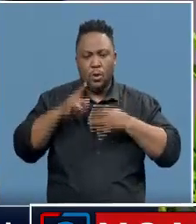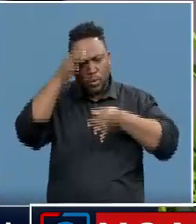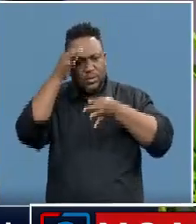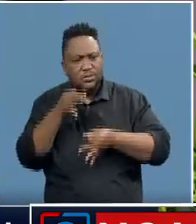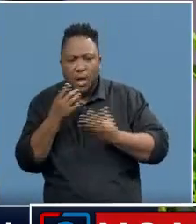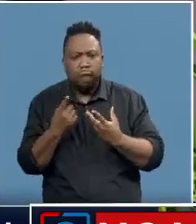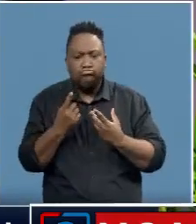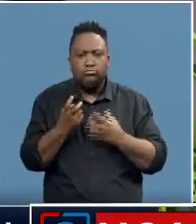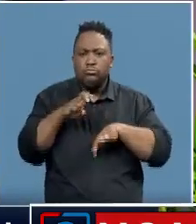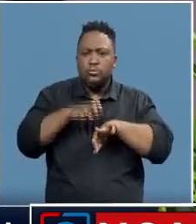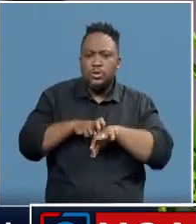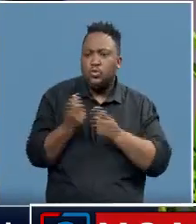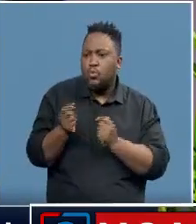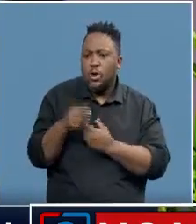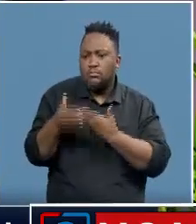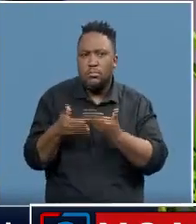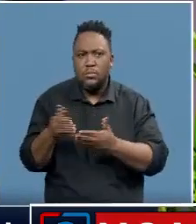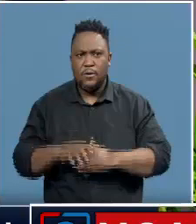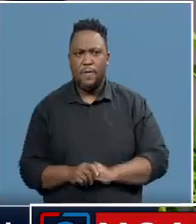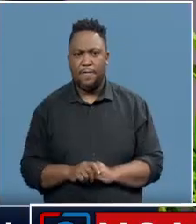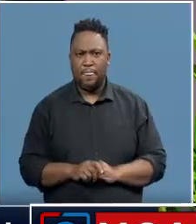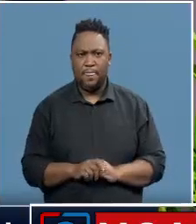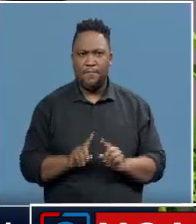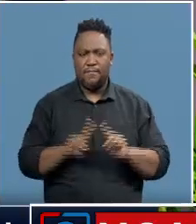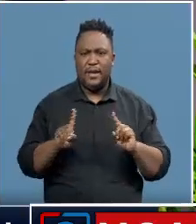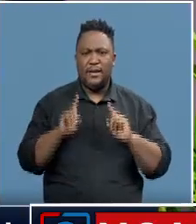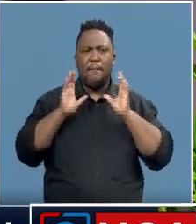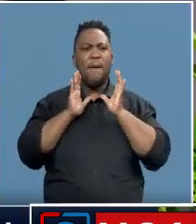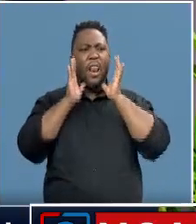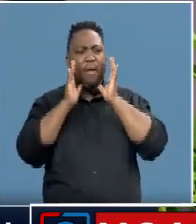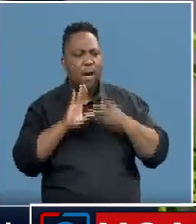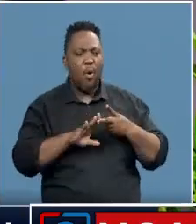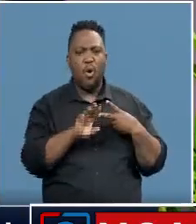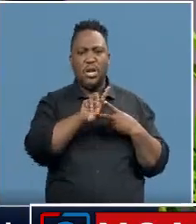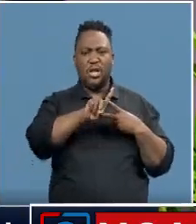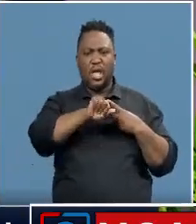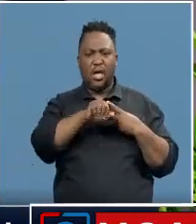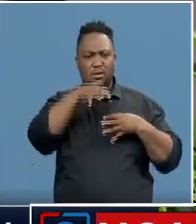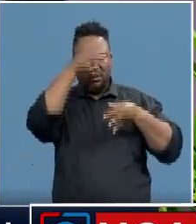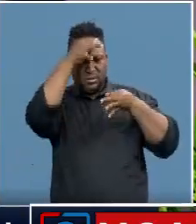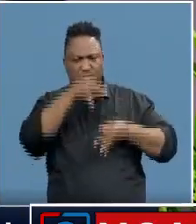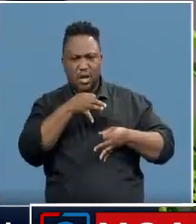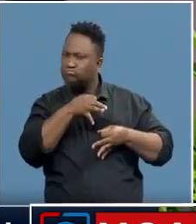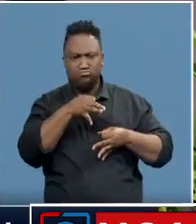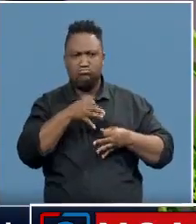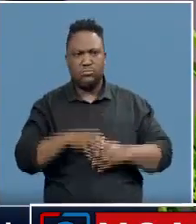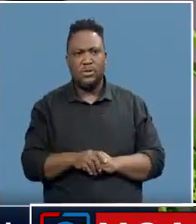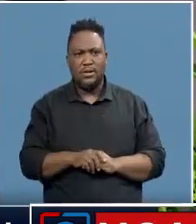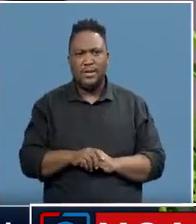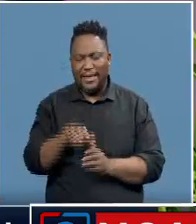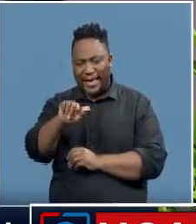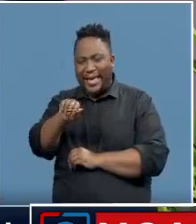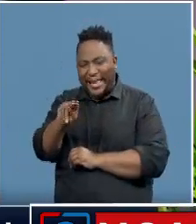happen. And that agenda can't be set by Malema or the DA. And then the ANC will make its